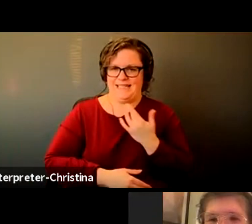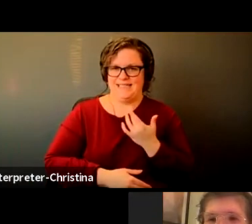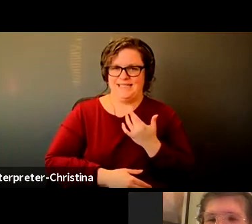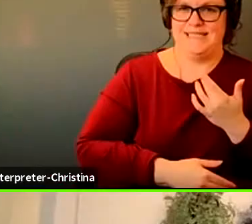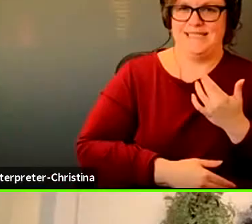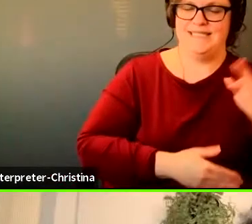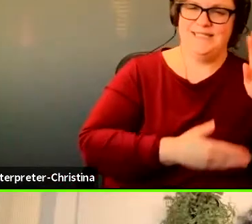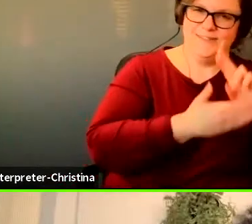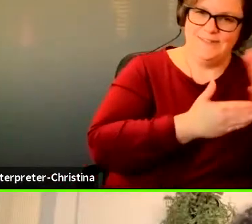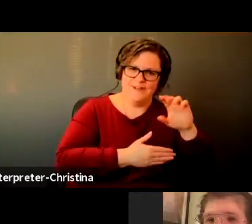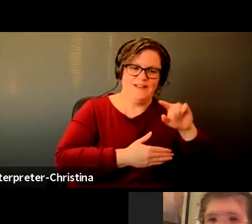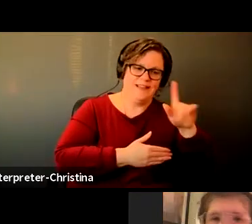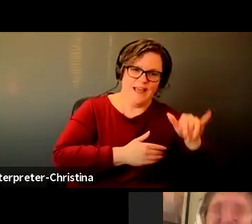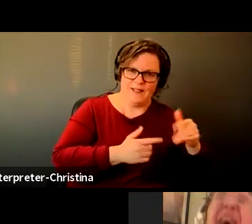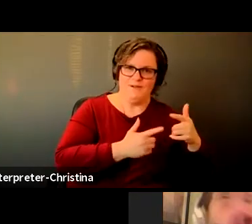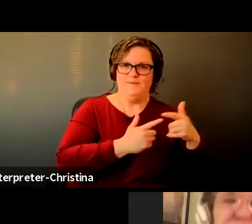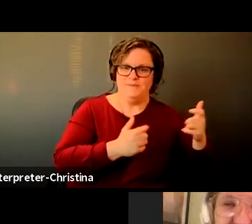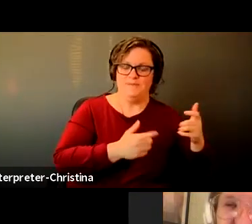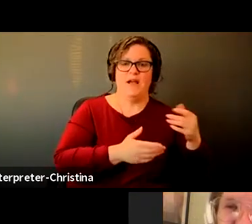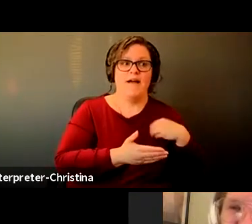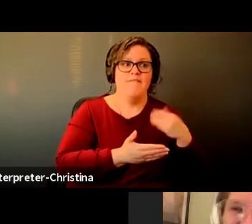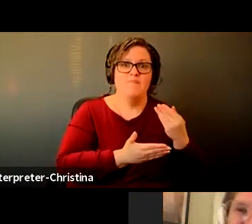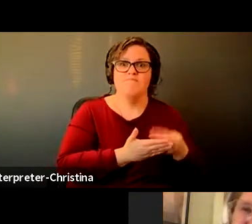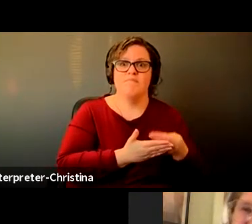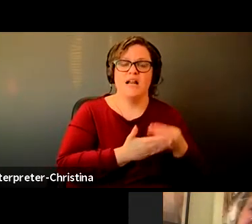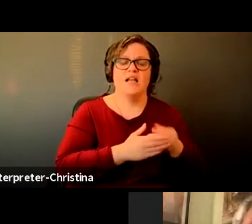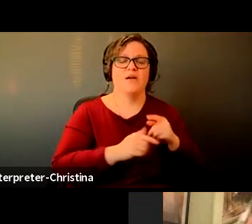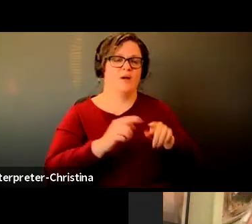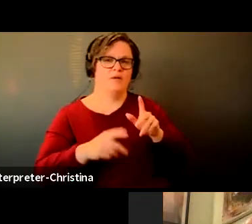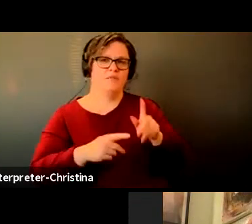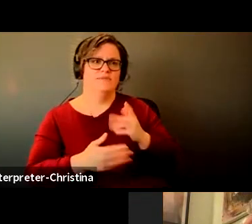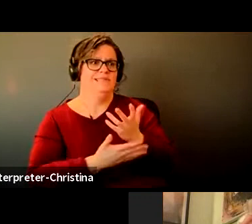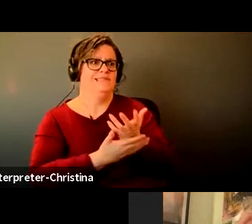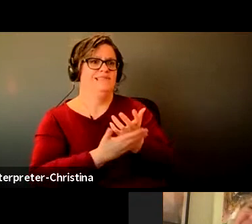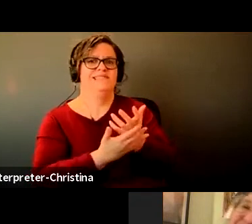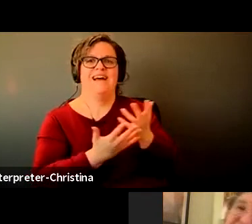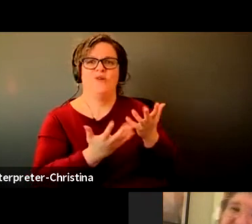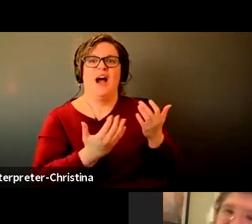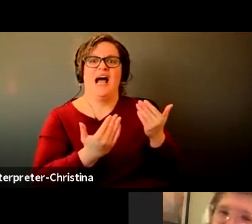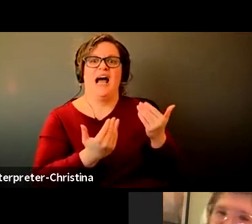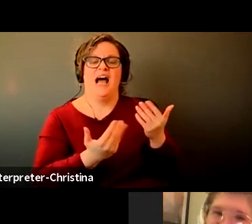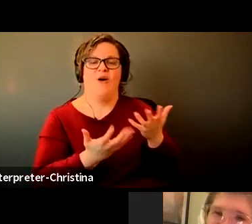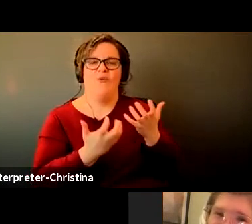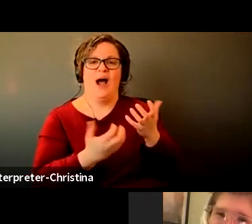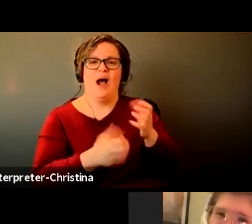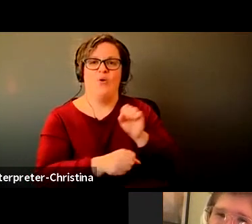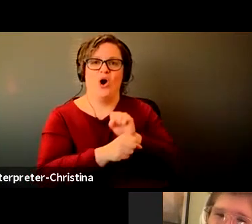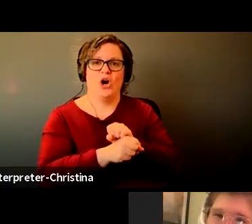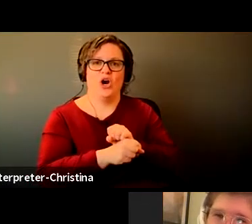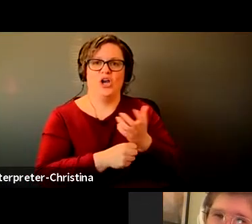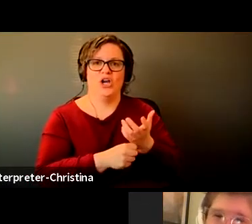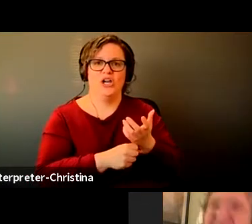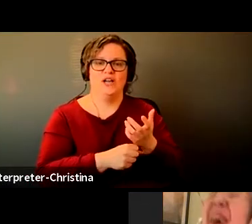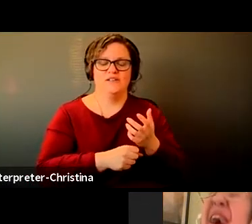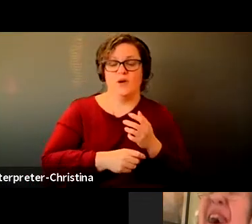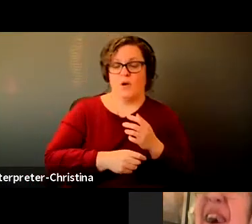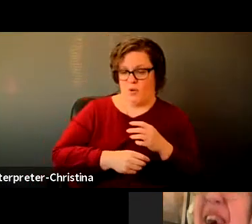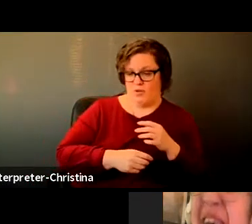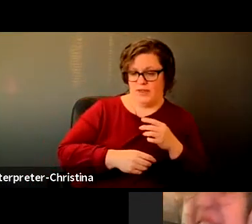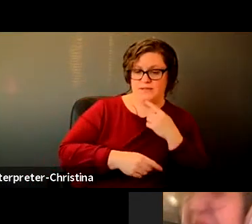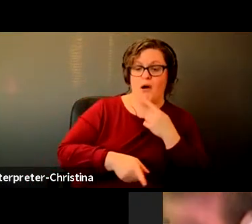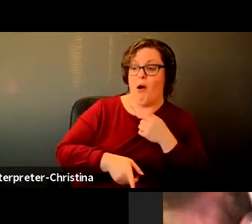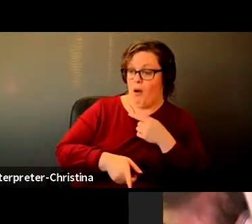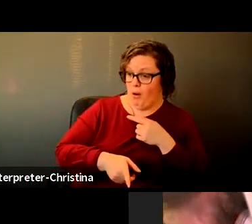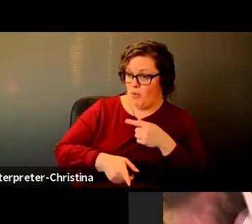money, you know, like let's just, people are begging for work anyway, because all artists are in crisis, so let's just give them like crumbs, or you know, let's, like